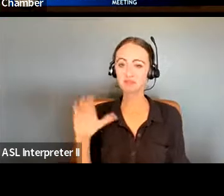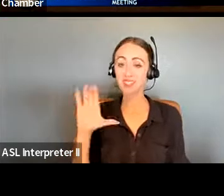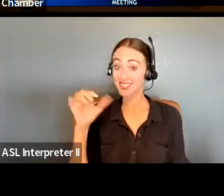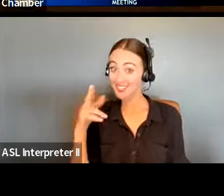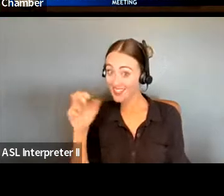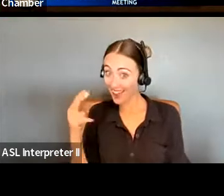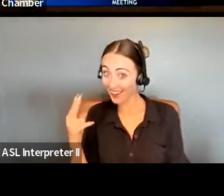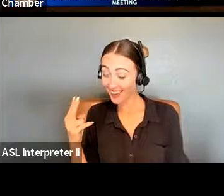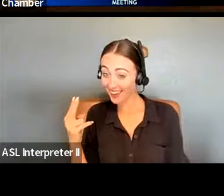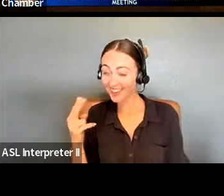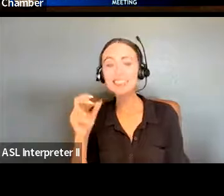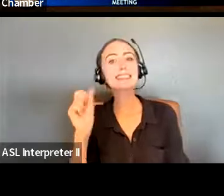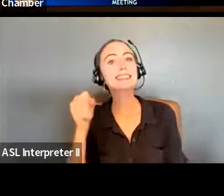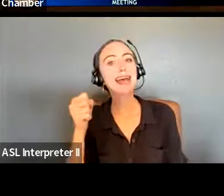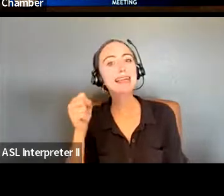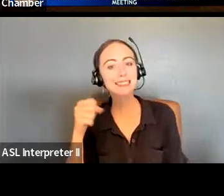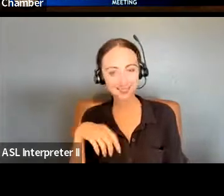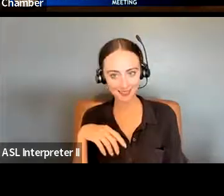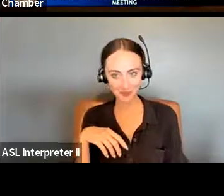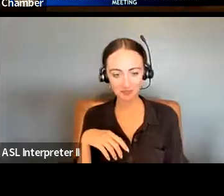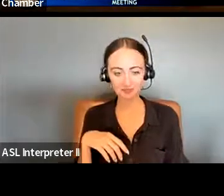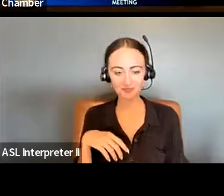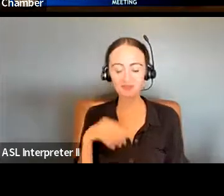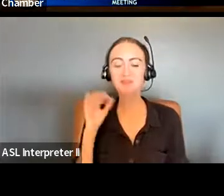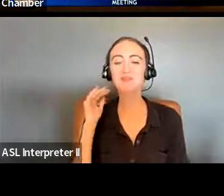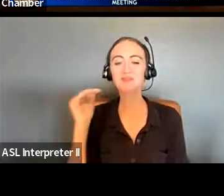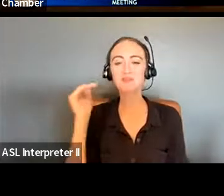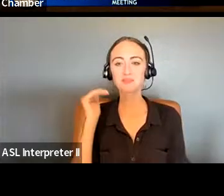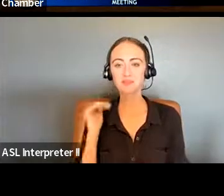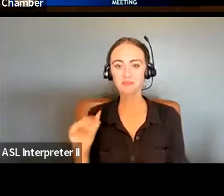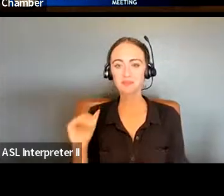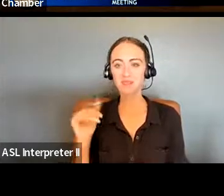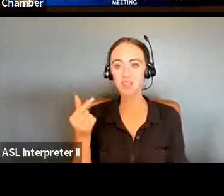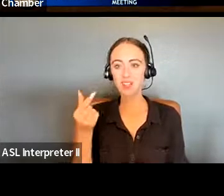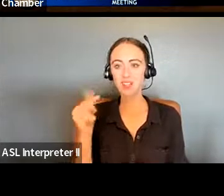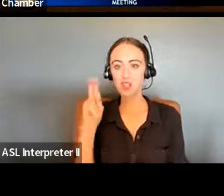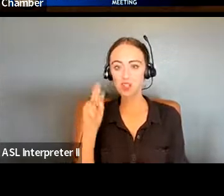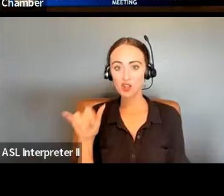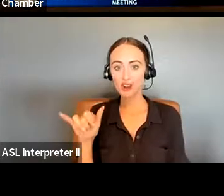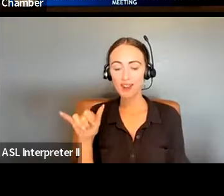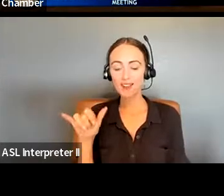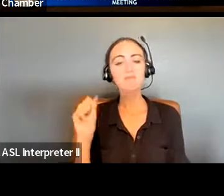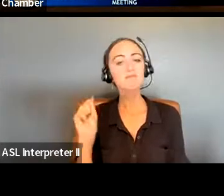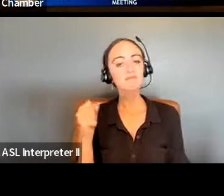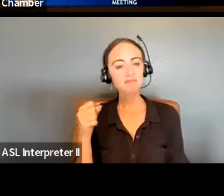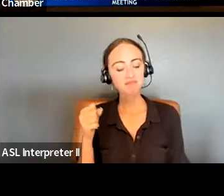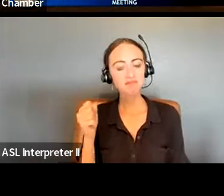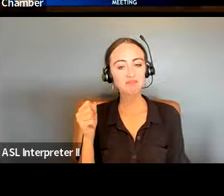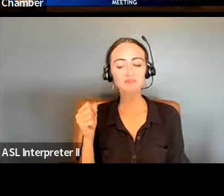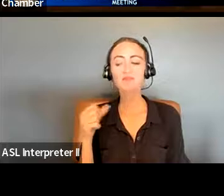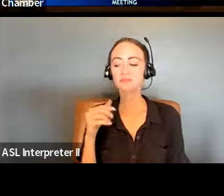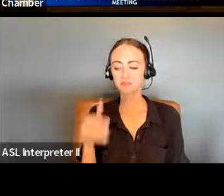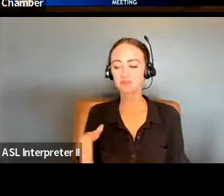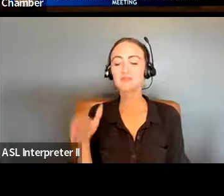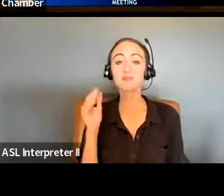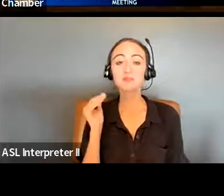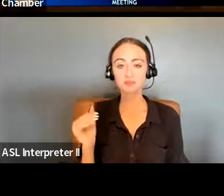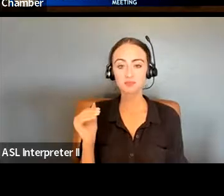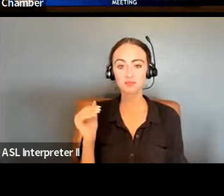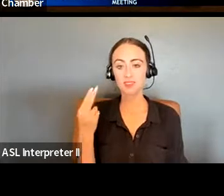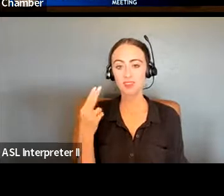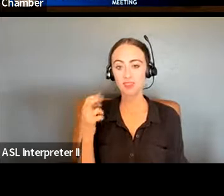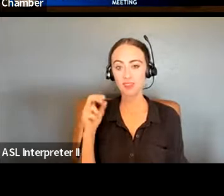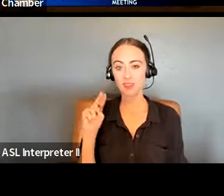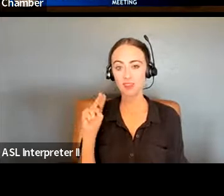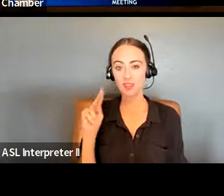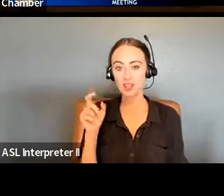Che. Yes. Councilmember Che votes yes. Councilmember Gray. Yes. Councilmember Gray votes yes. Councilmember